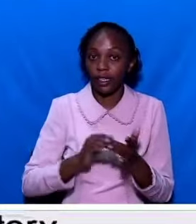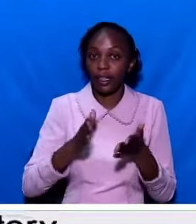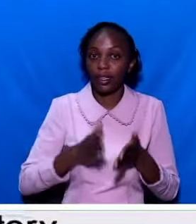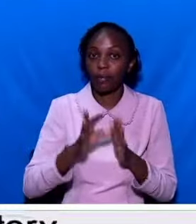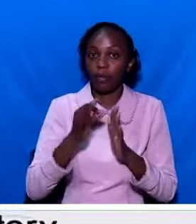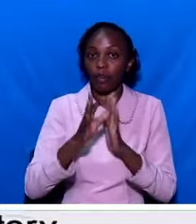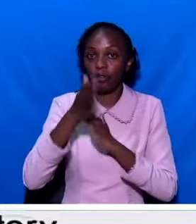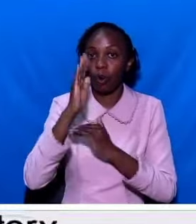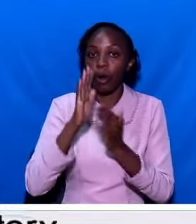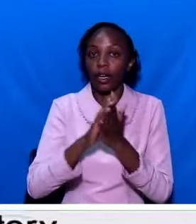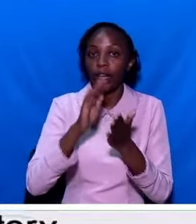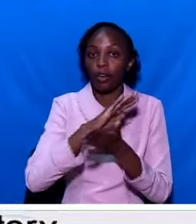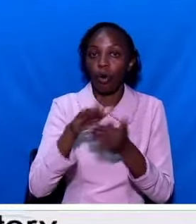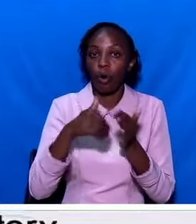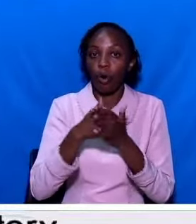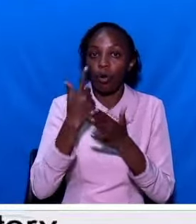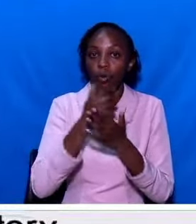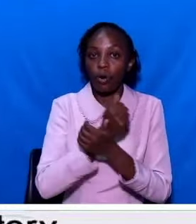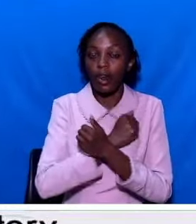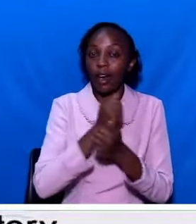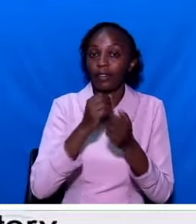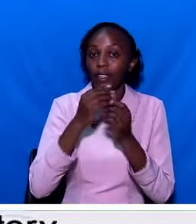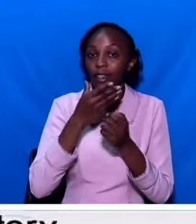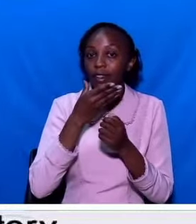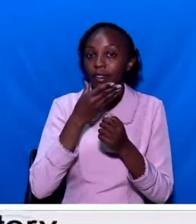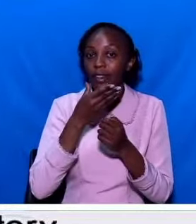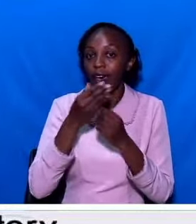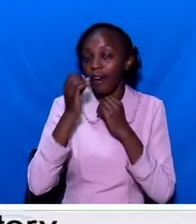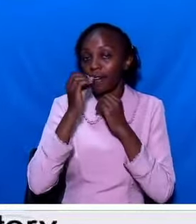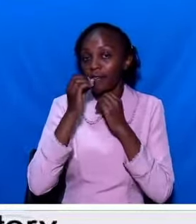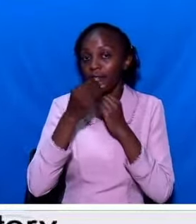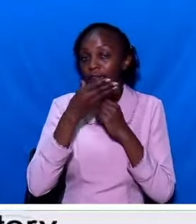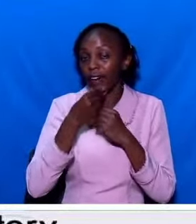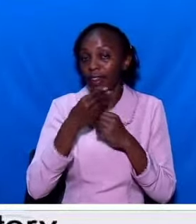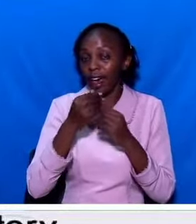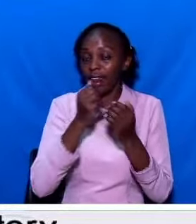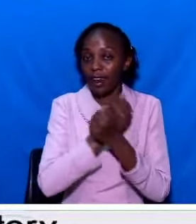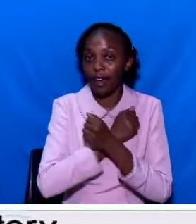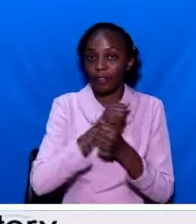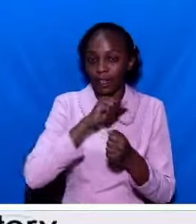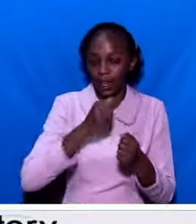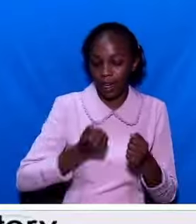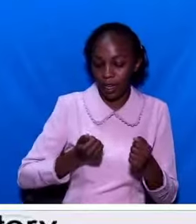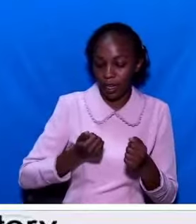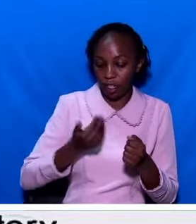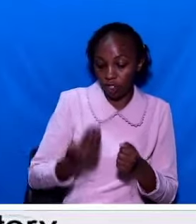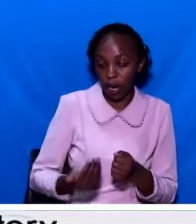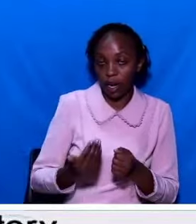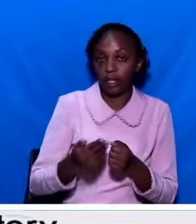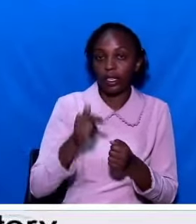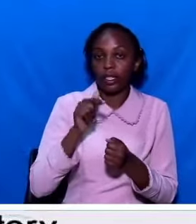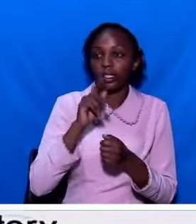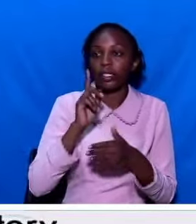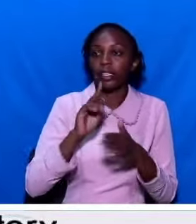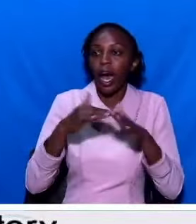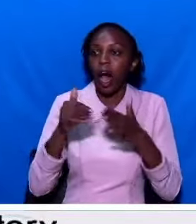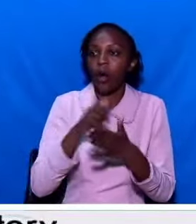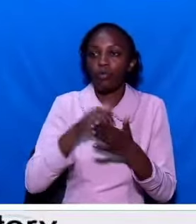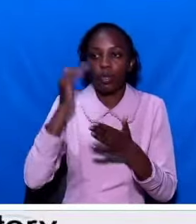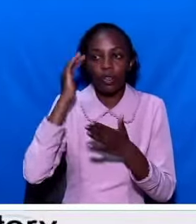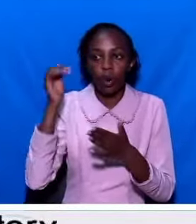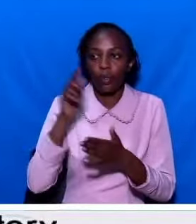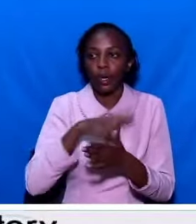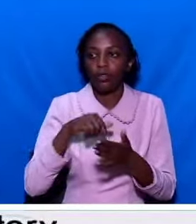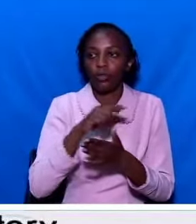who loves the Father loves his child as well. And then he says, verse 2, this is how we know that we